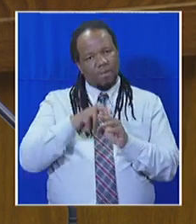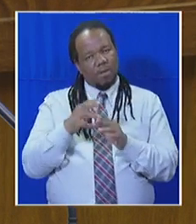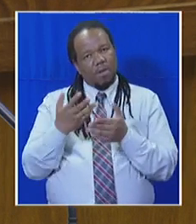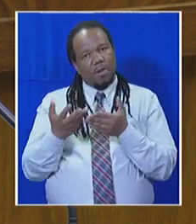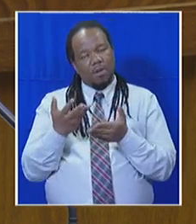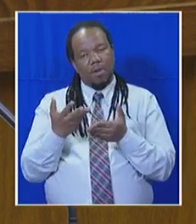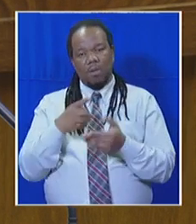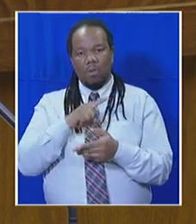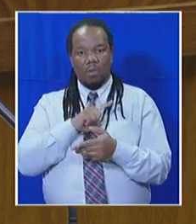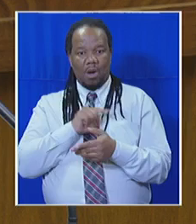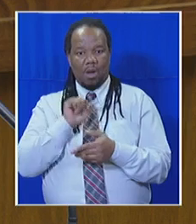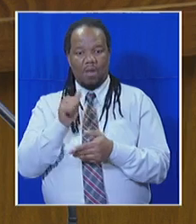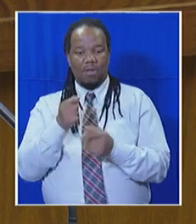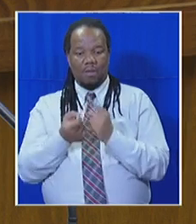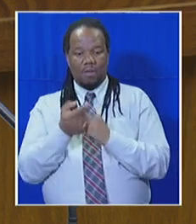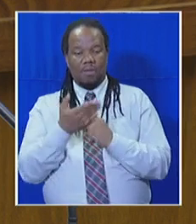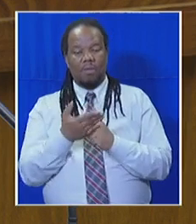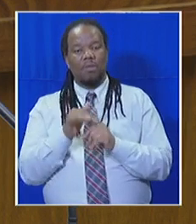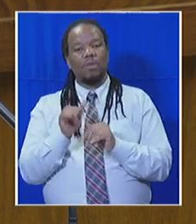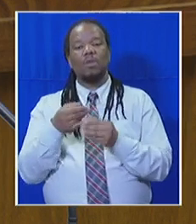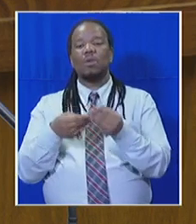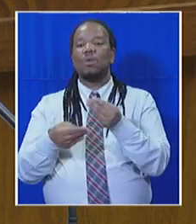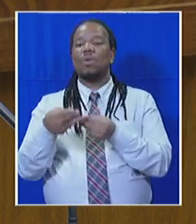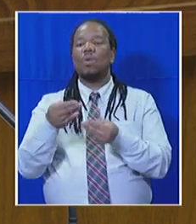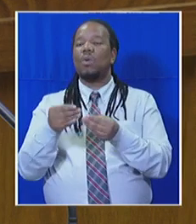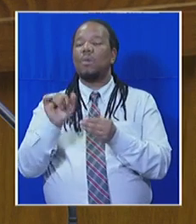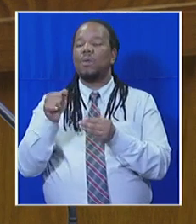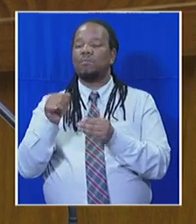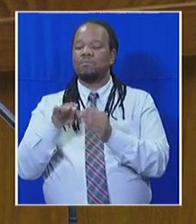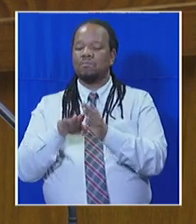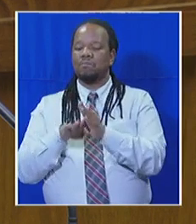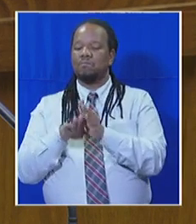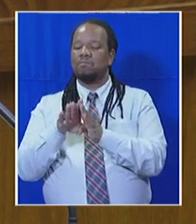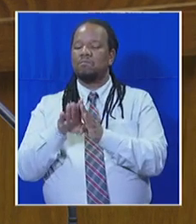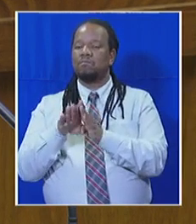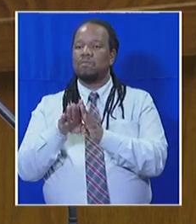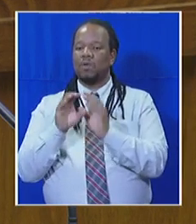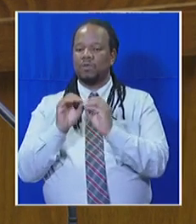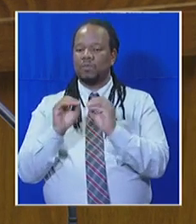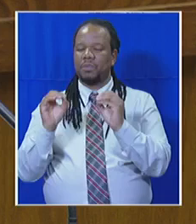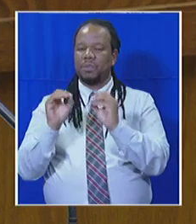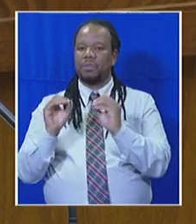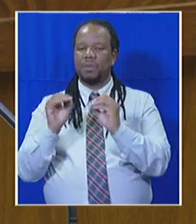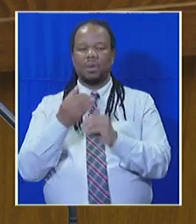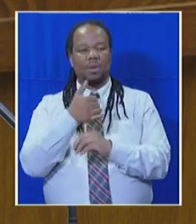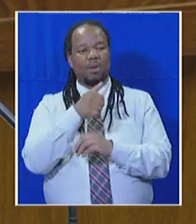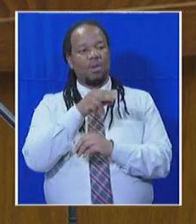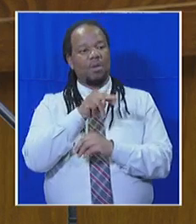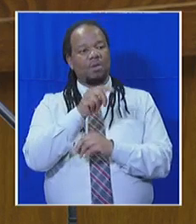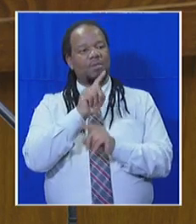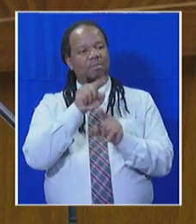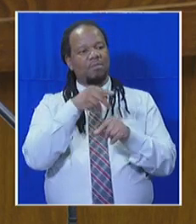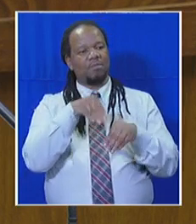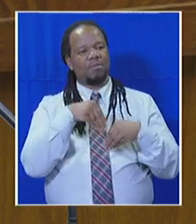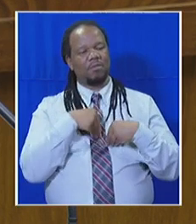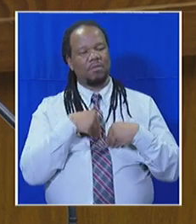this because it is obvious the economy is not growing at all and the ANC government is in denial. And the